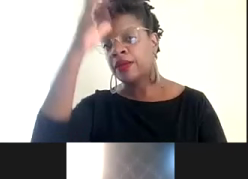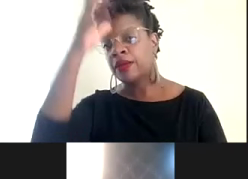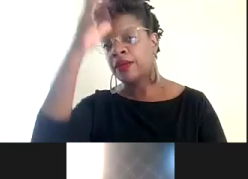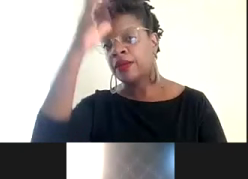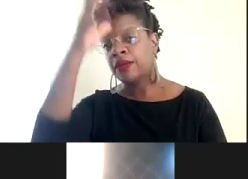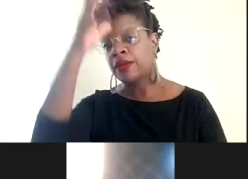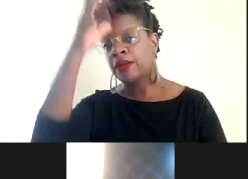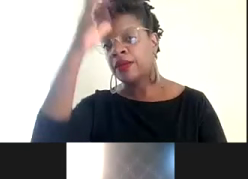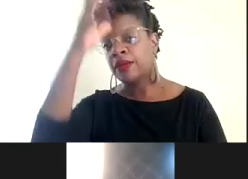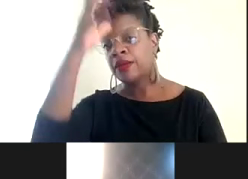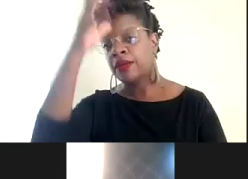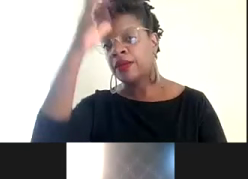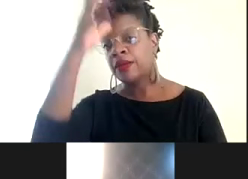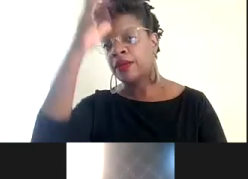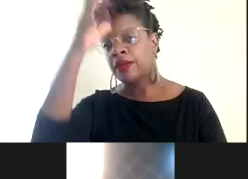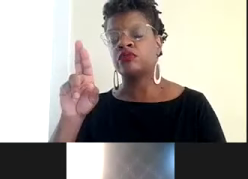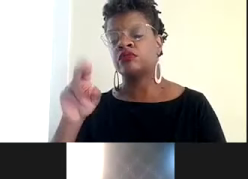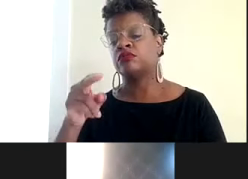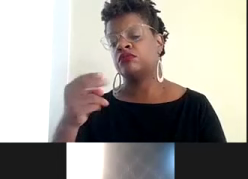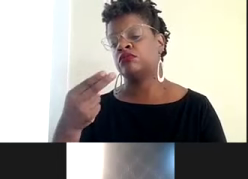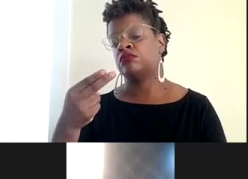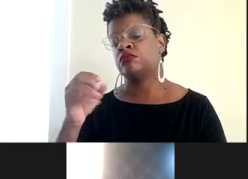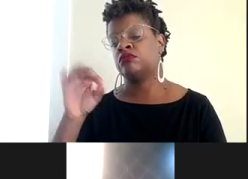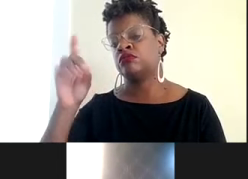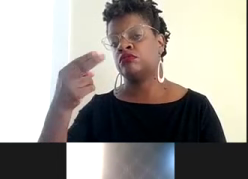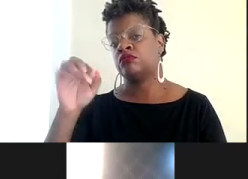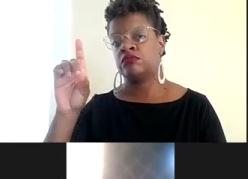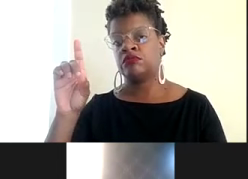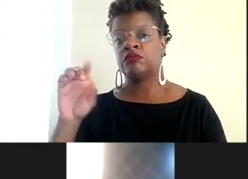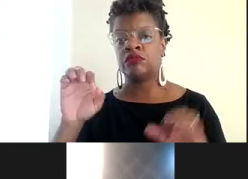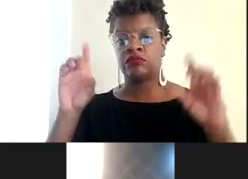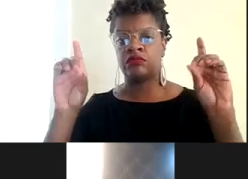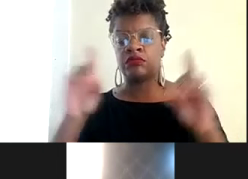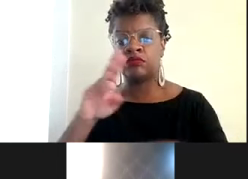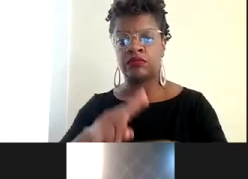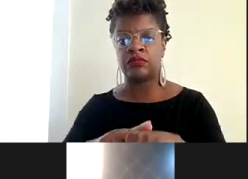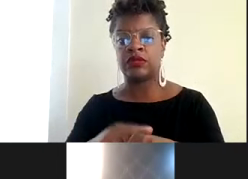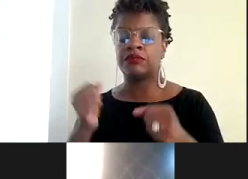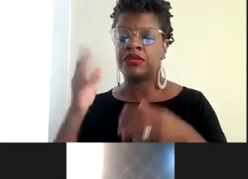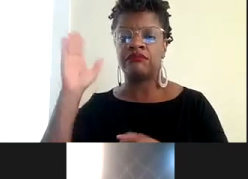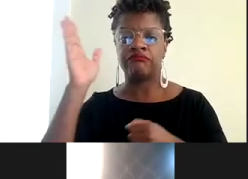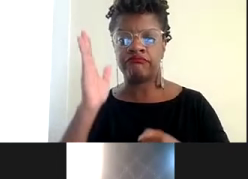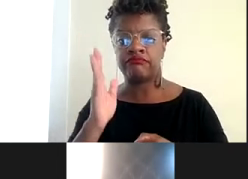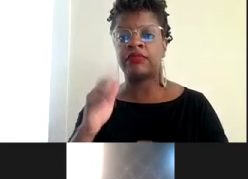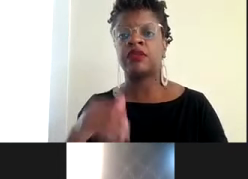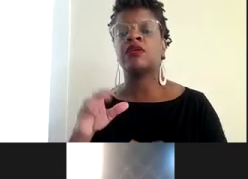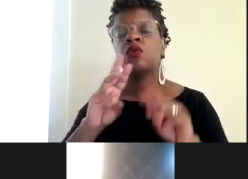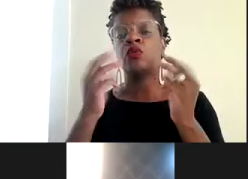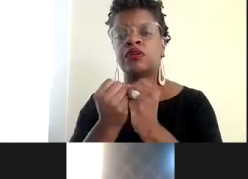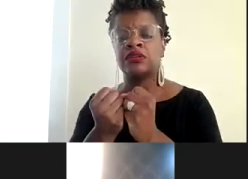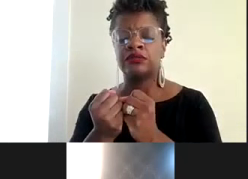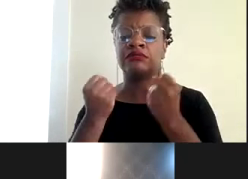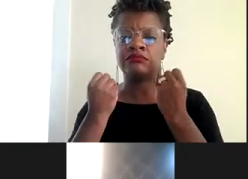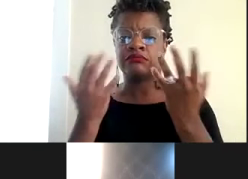Childhood Education International. He has given several keynote addresses and countless workshops and presented his research at